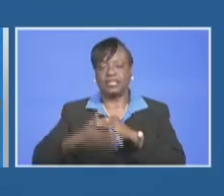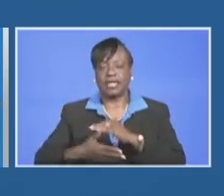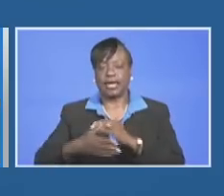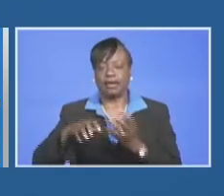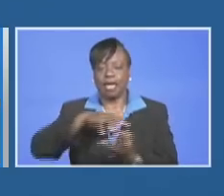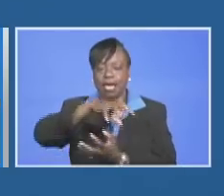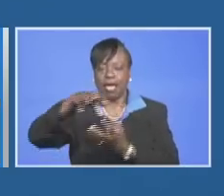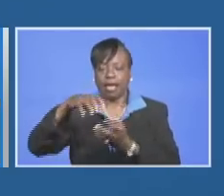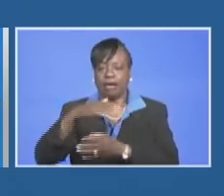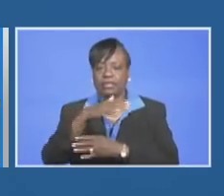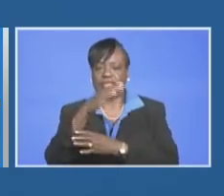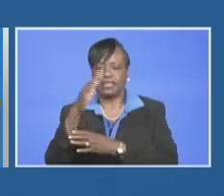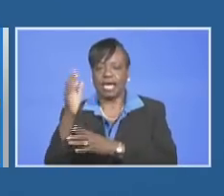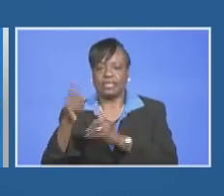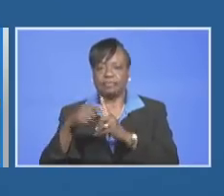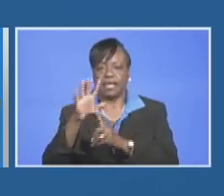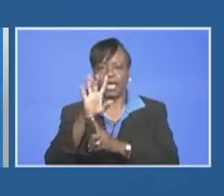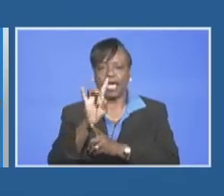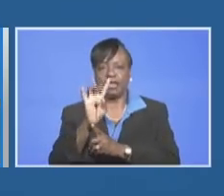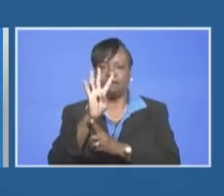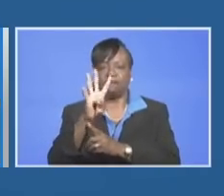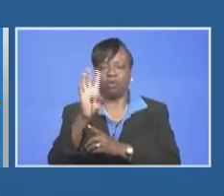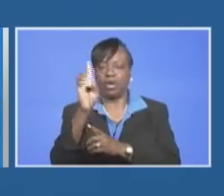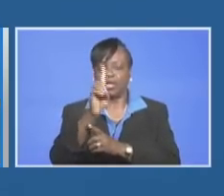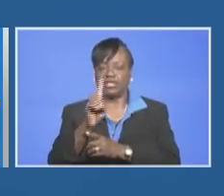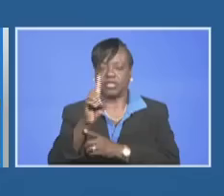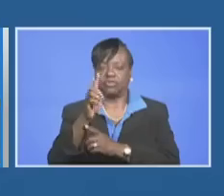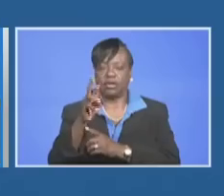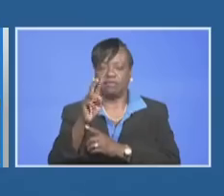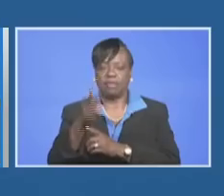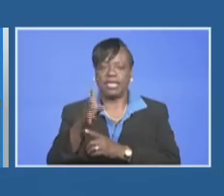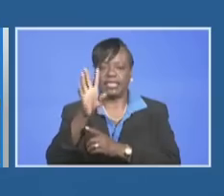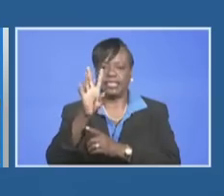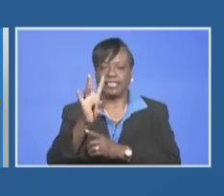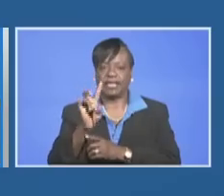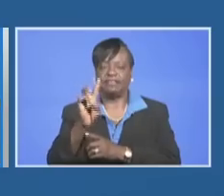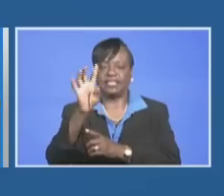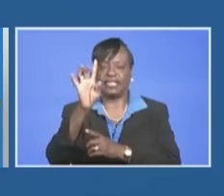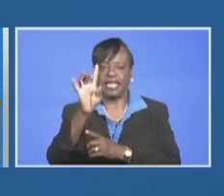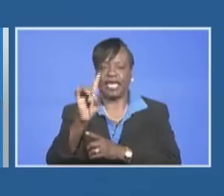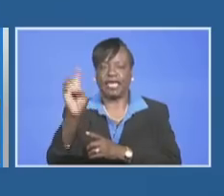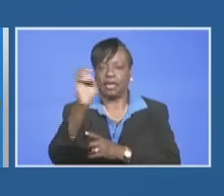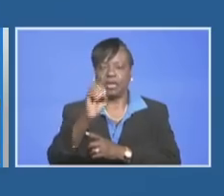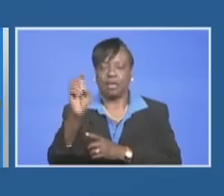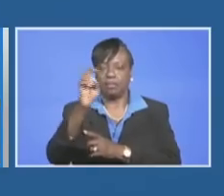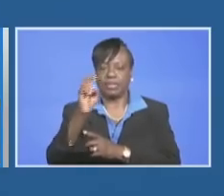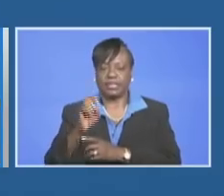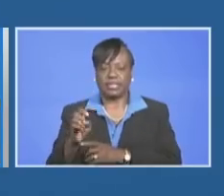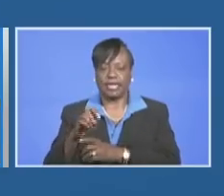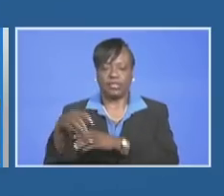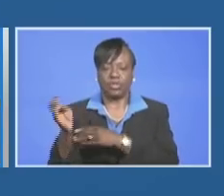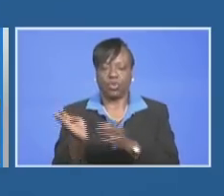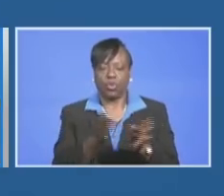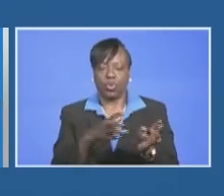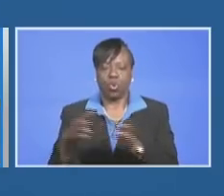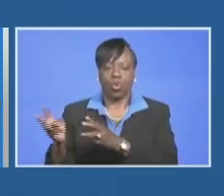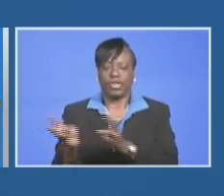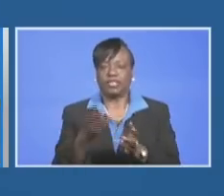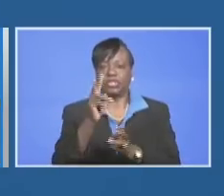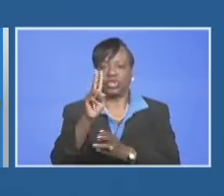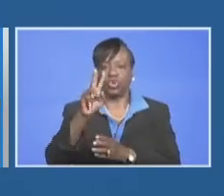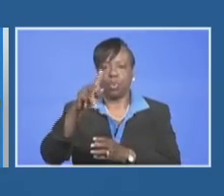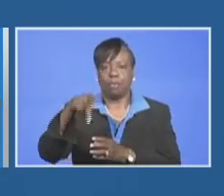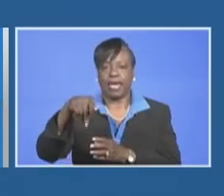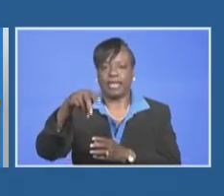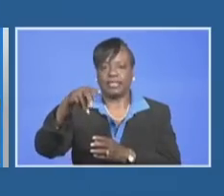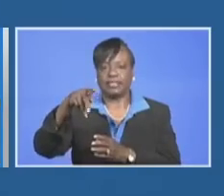cloudy skies, temperature 84 degrees, the relative humidity 78%, northerly winds at 2 miles per hour, your barometric pressure